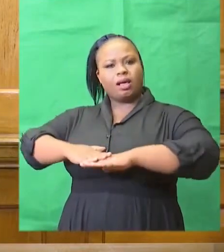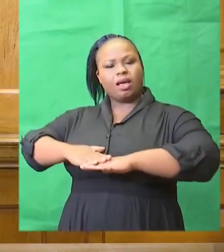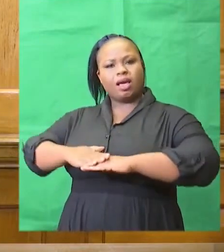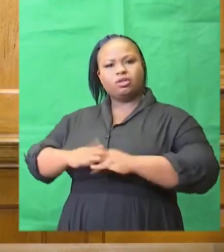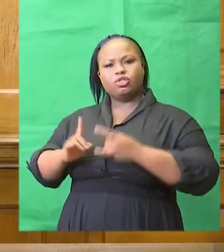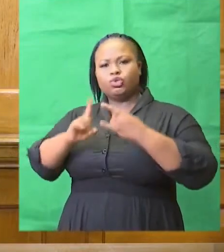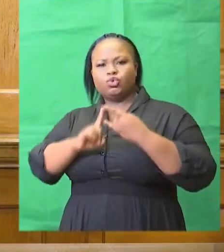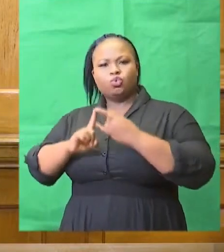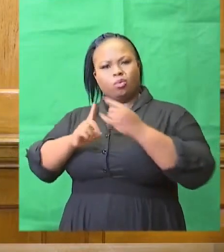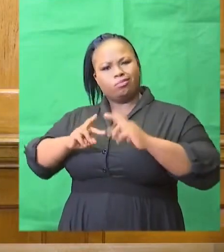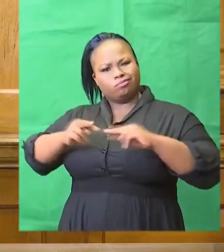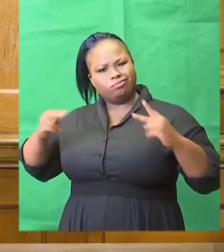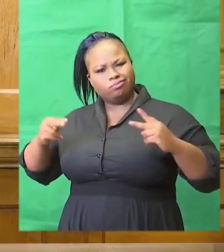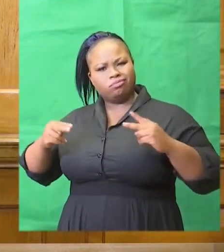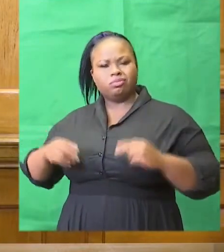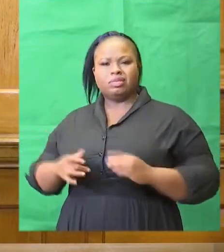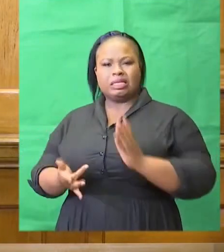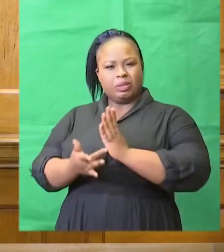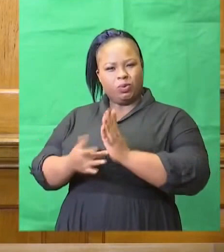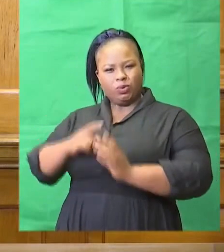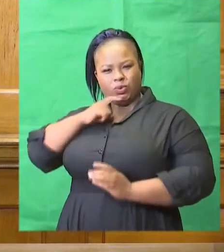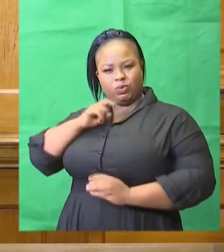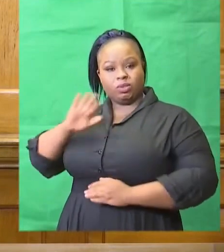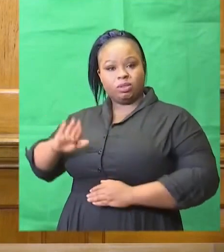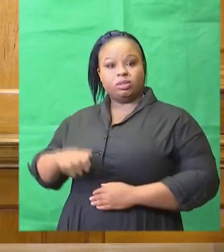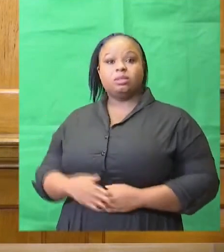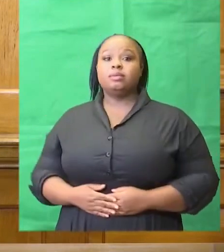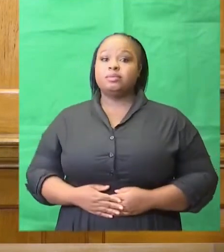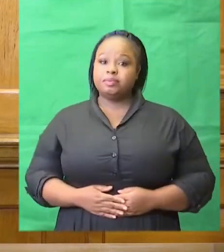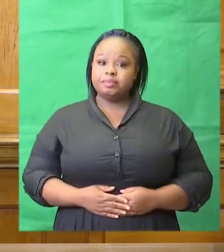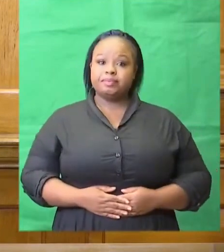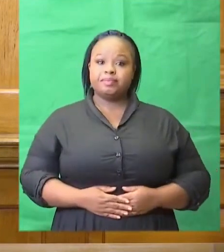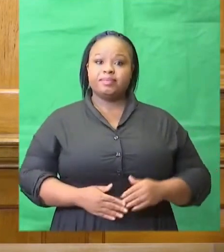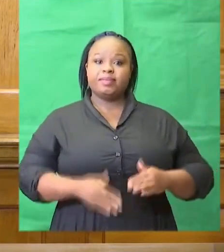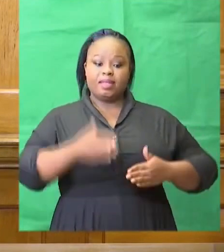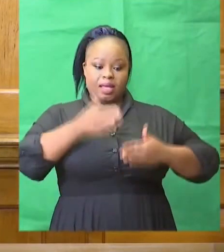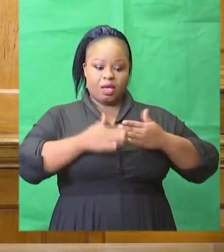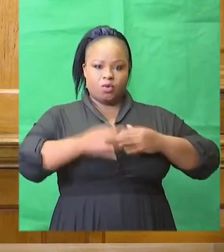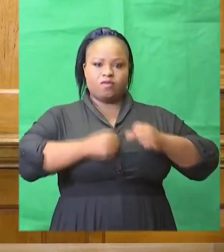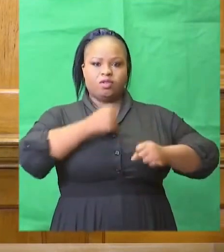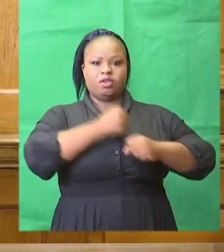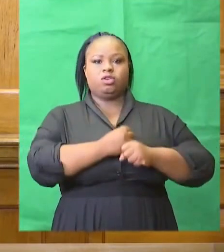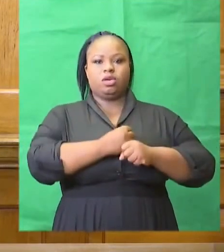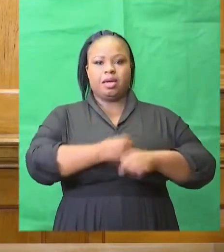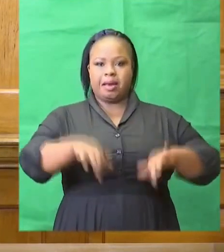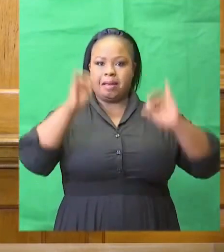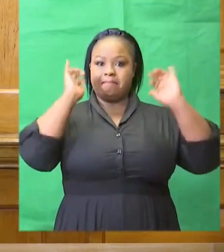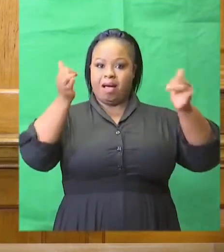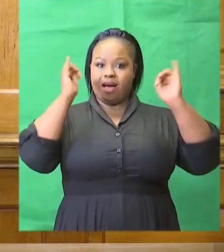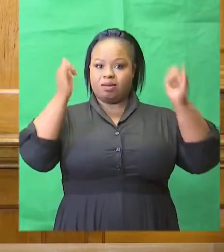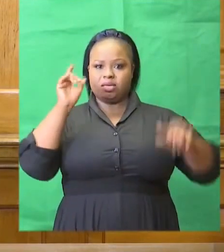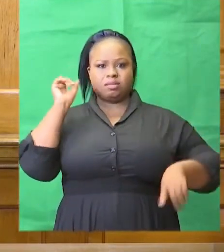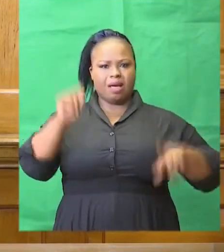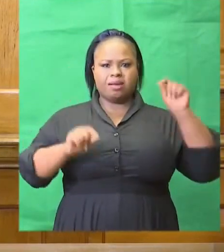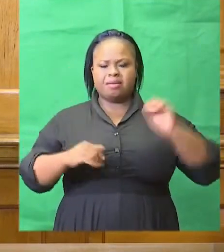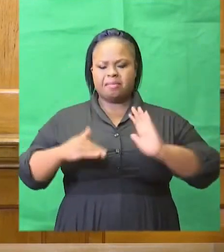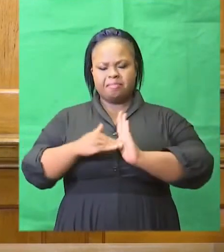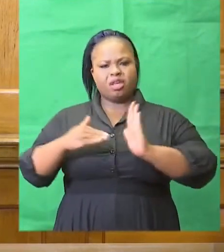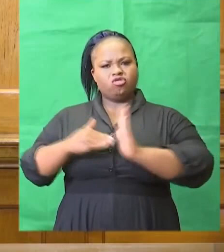End-of-year parties and these matric year-end raves that young people participate